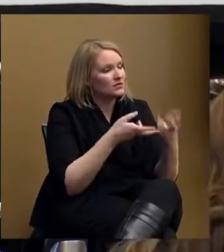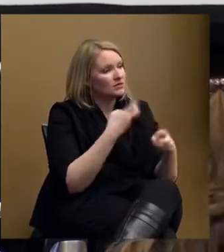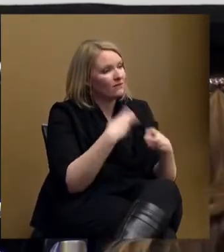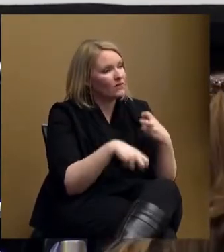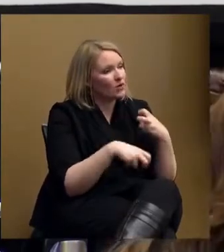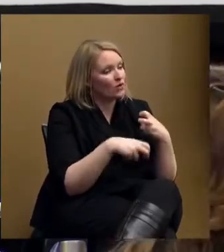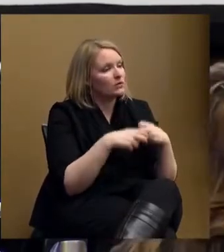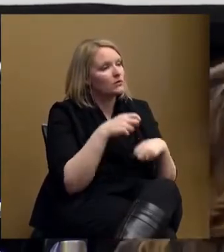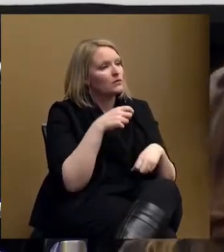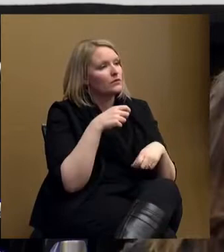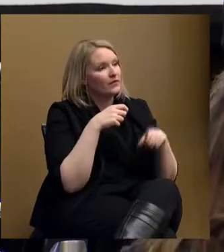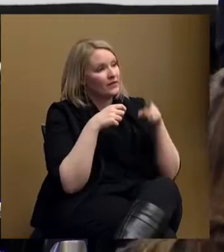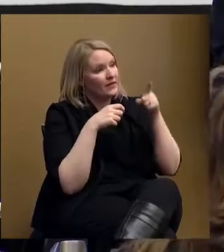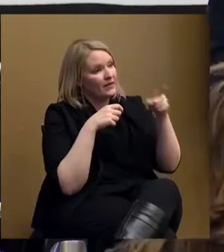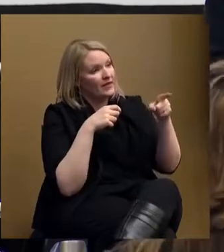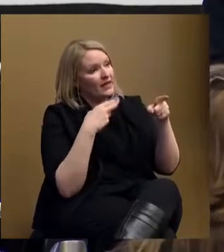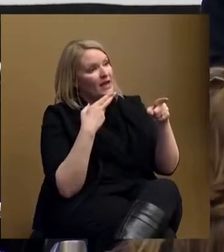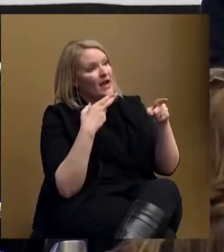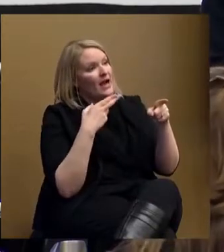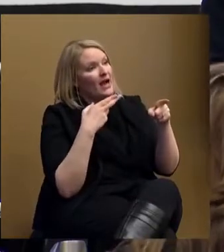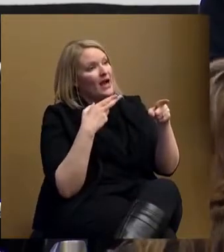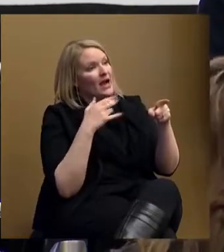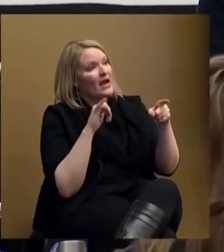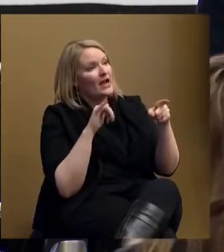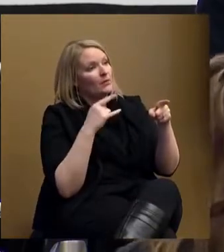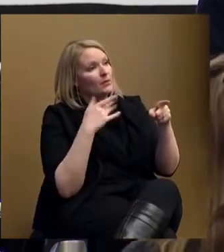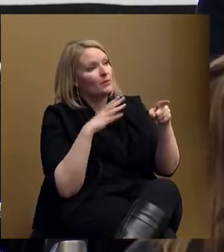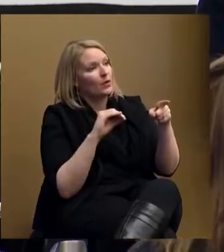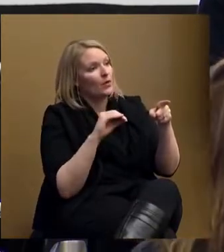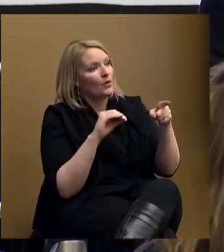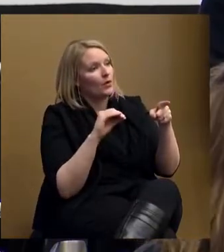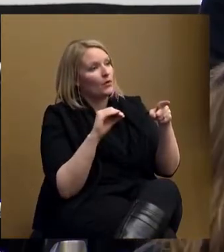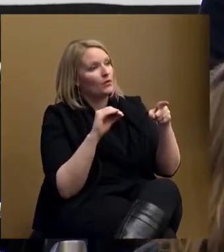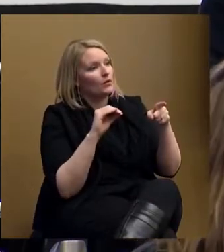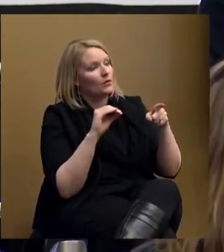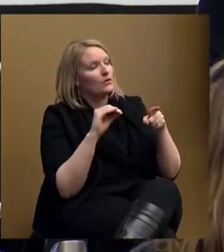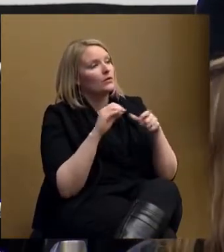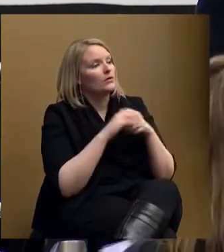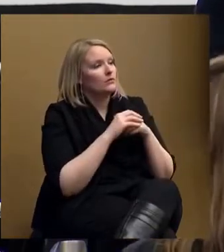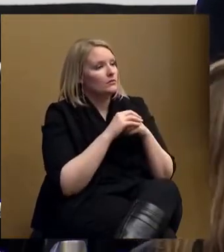would say he is definitely hypo tactile.